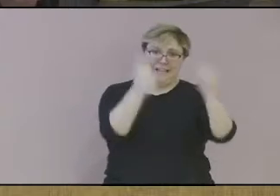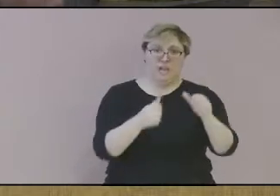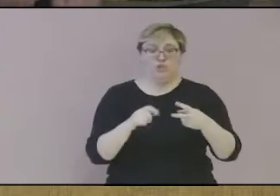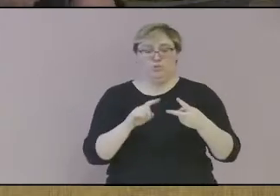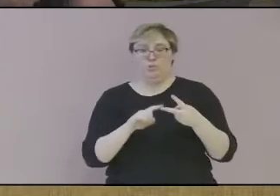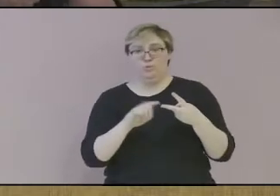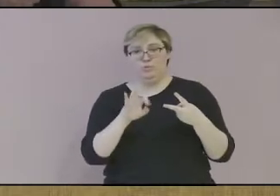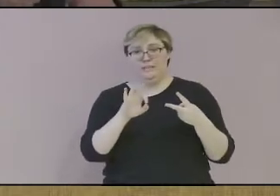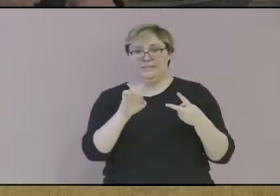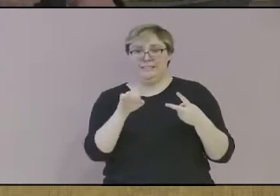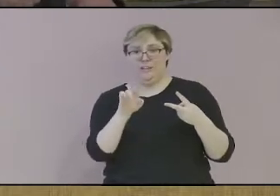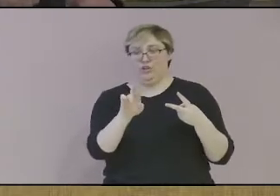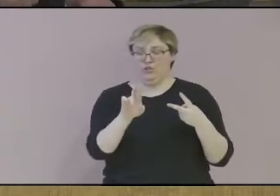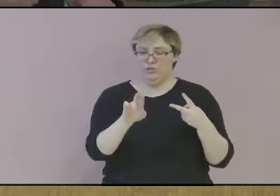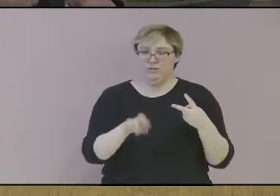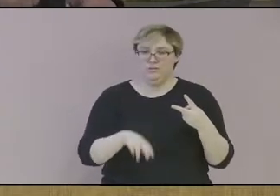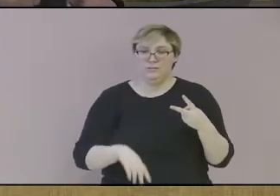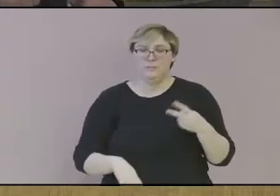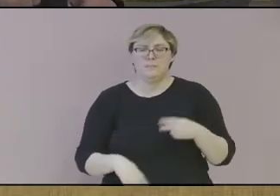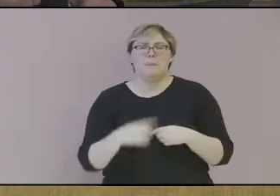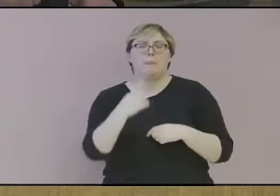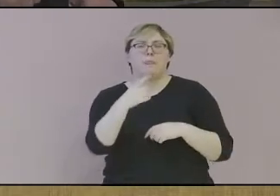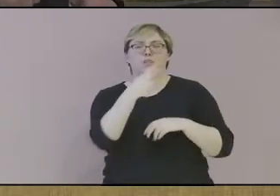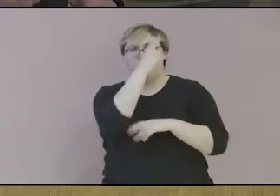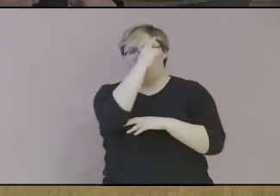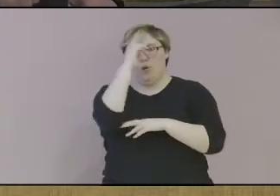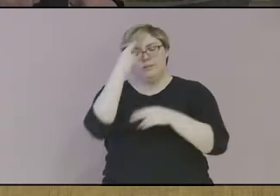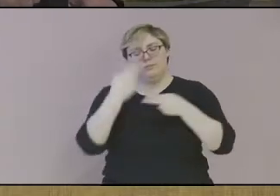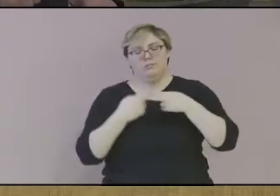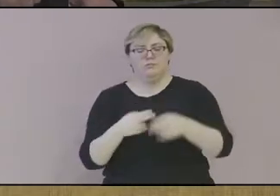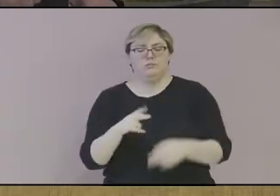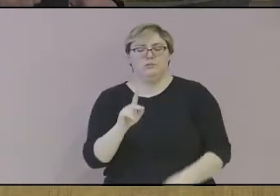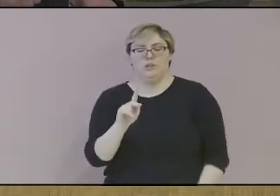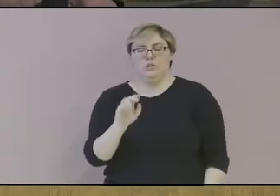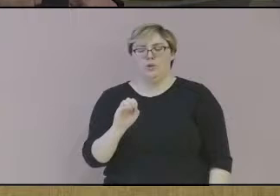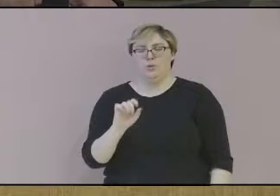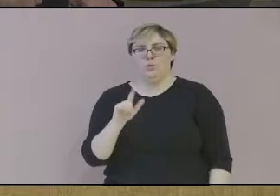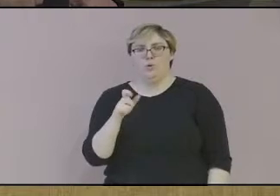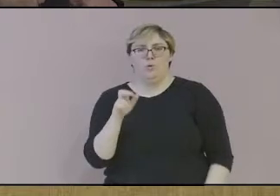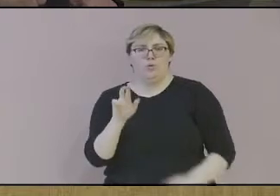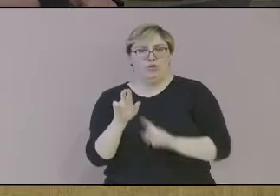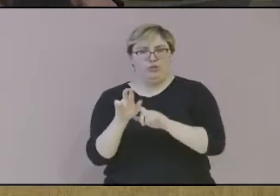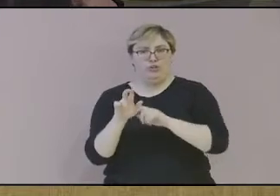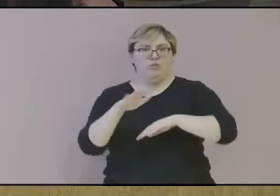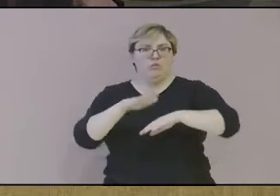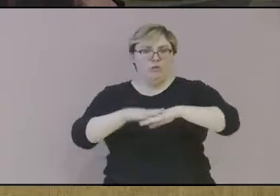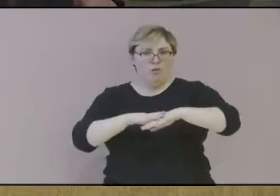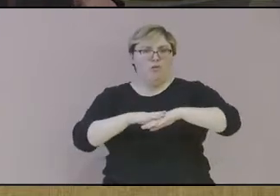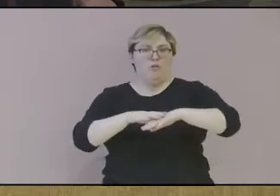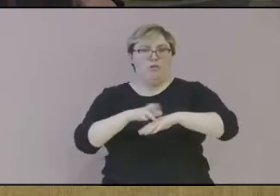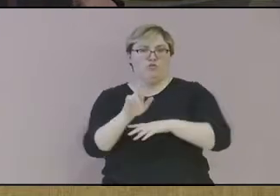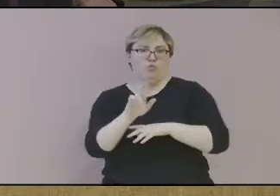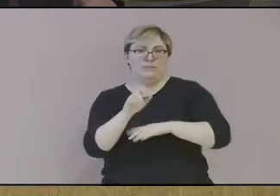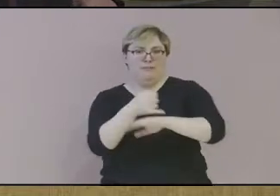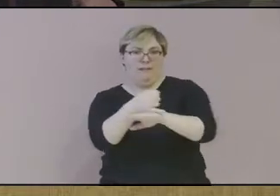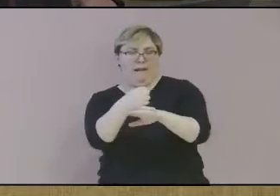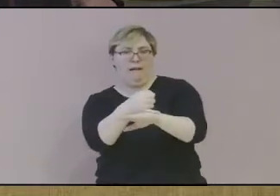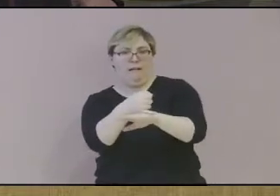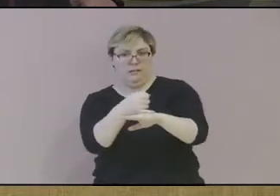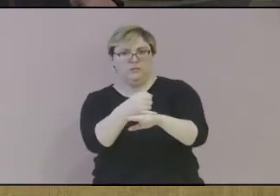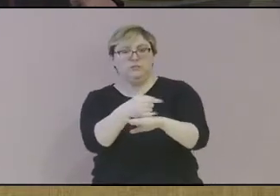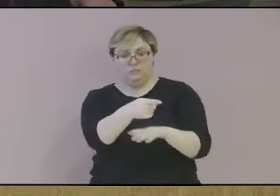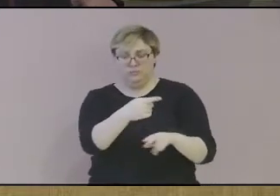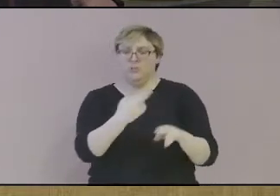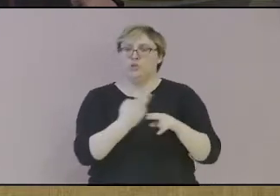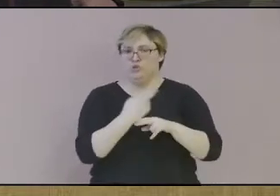one hospital called Kohler on Roosevelt Island for people who use ventilators or other kinds of oxygen.